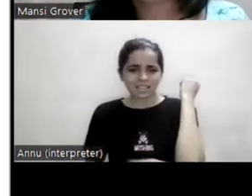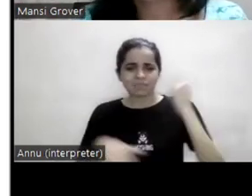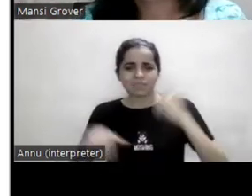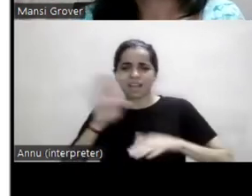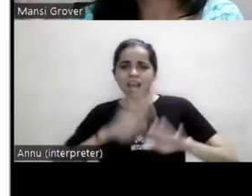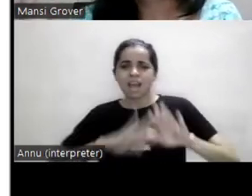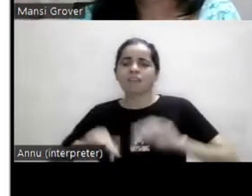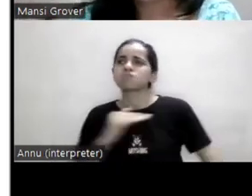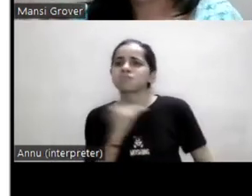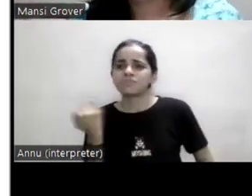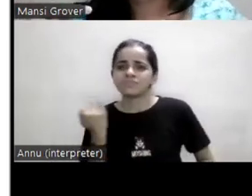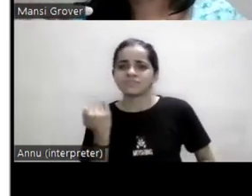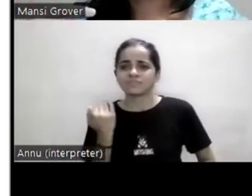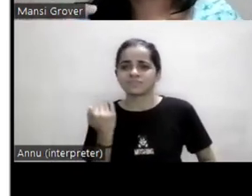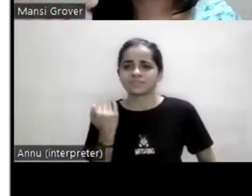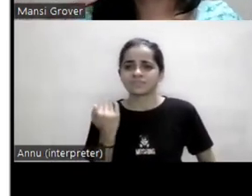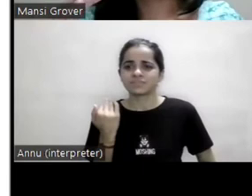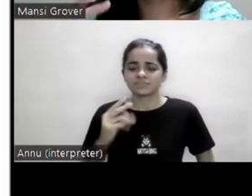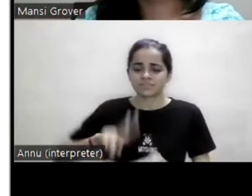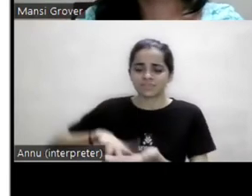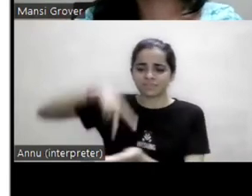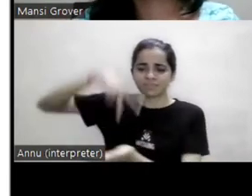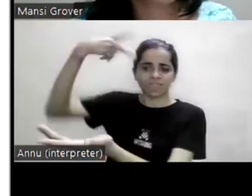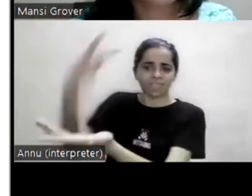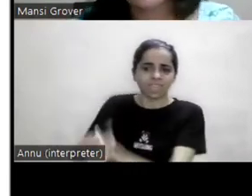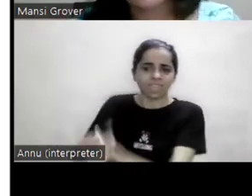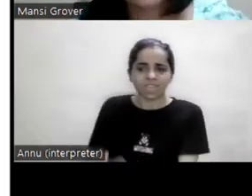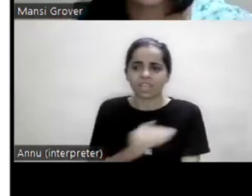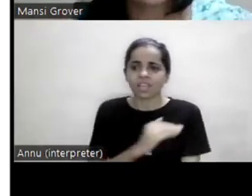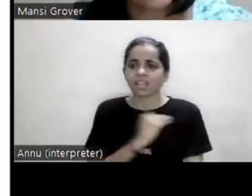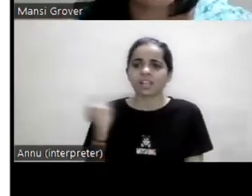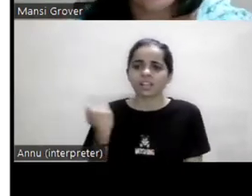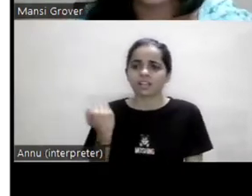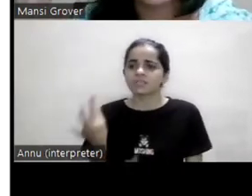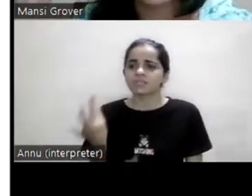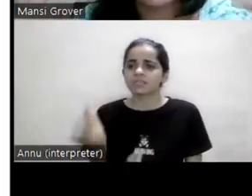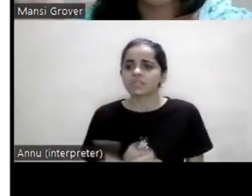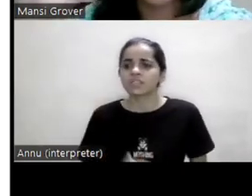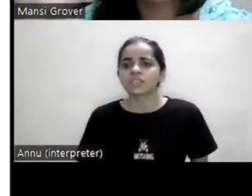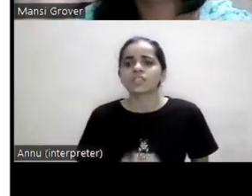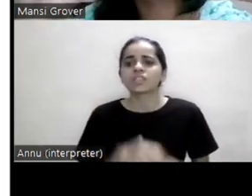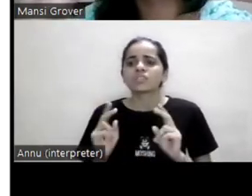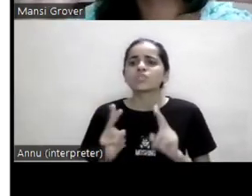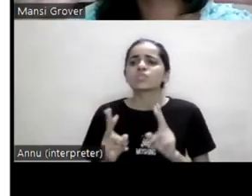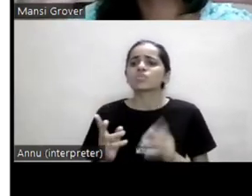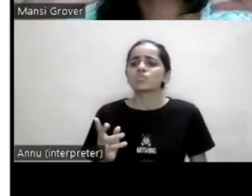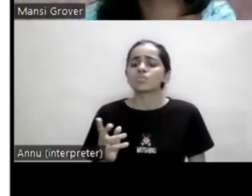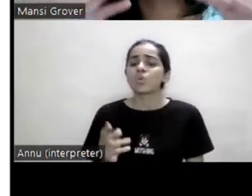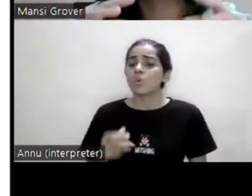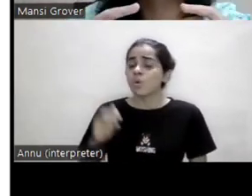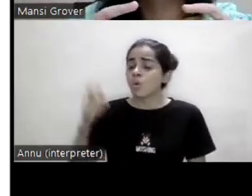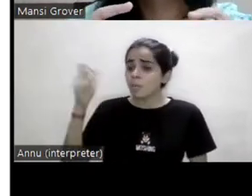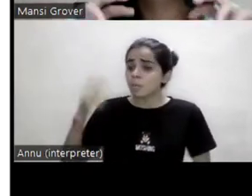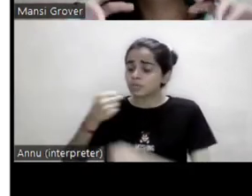of, you know, again, you know, normality being, you